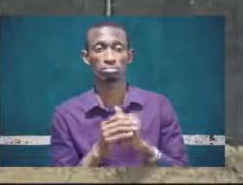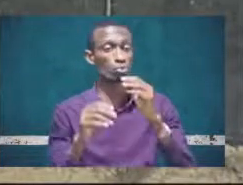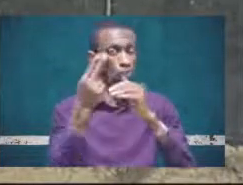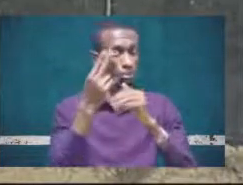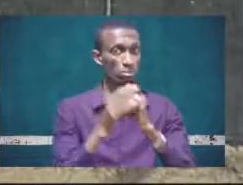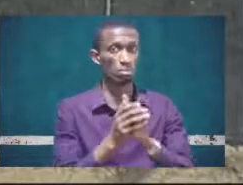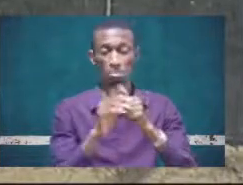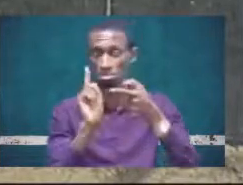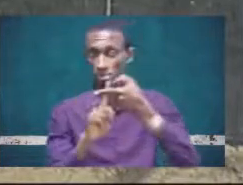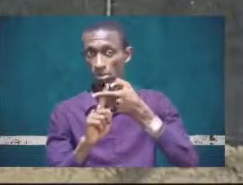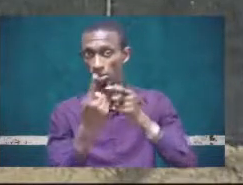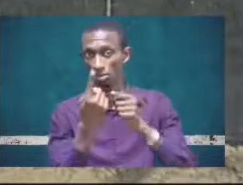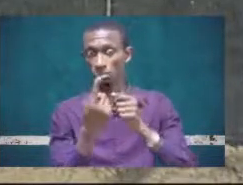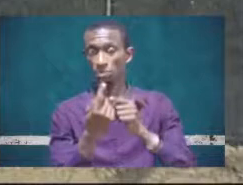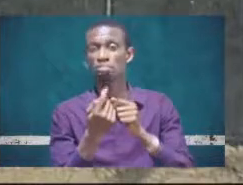positive. You can check